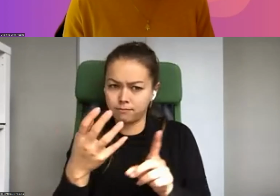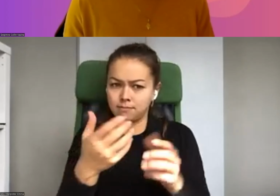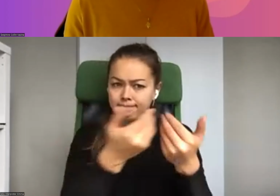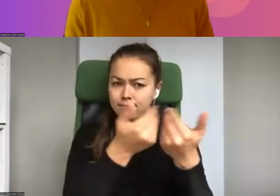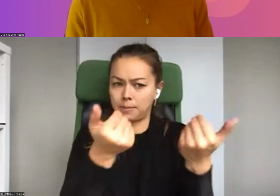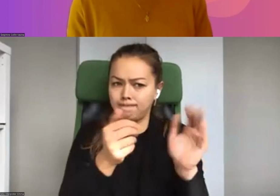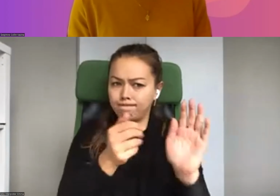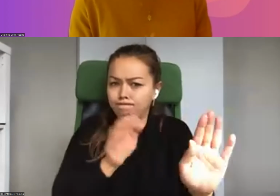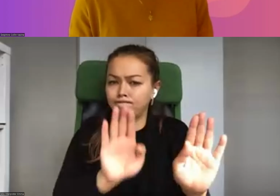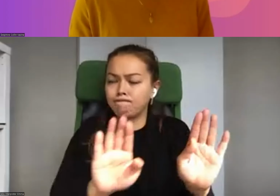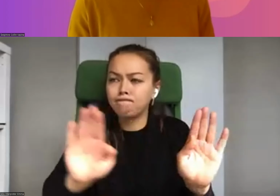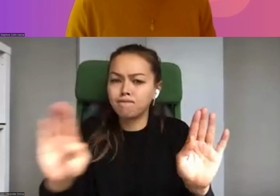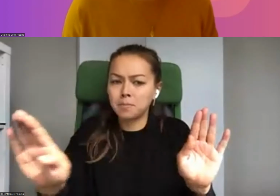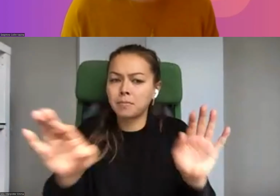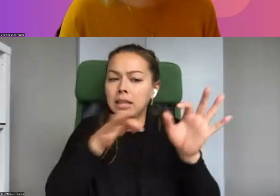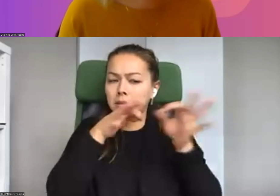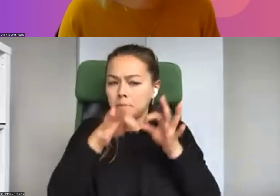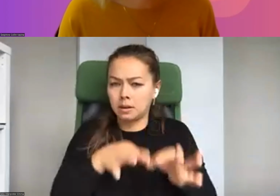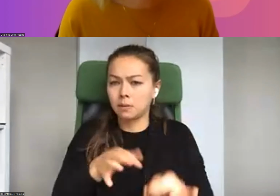So the